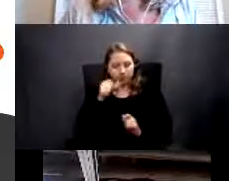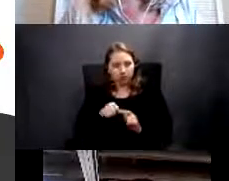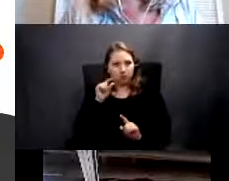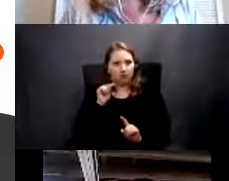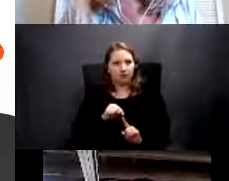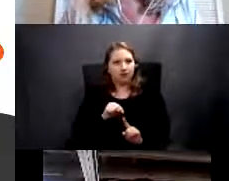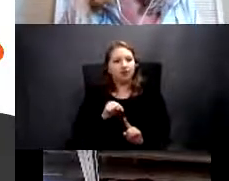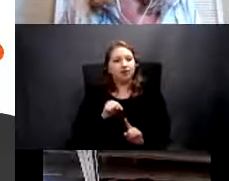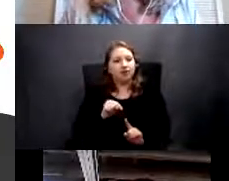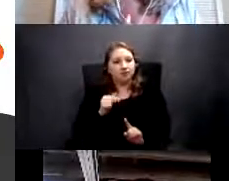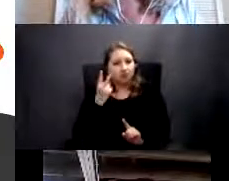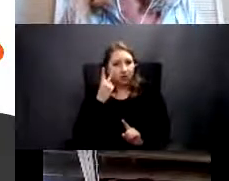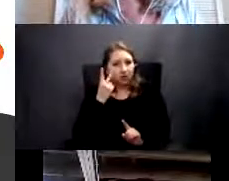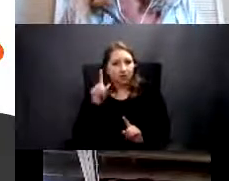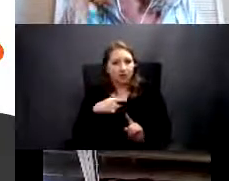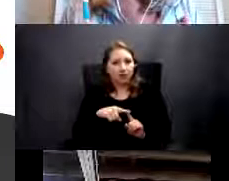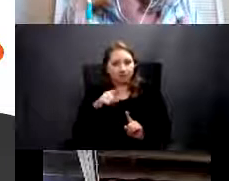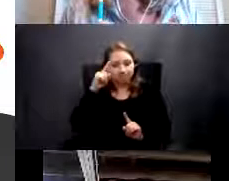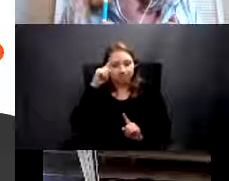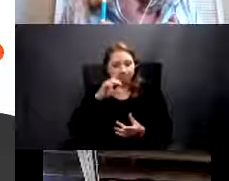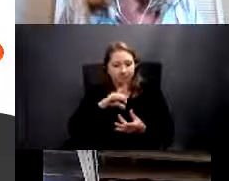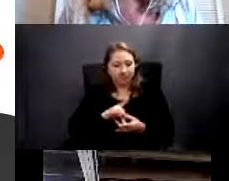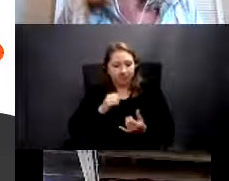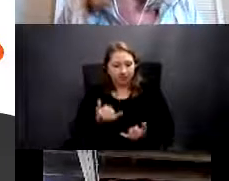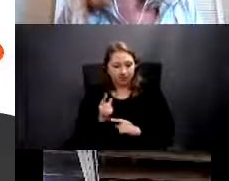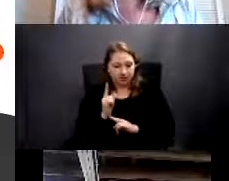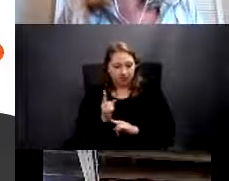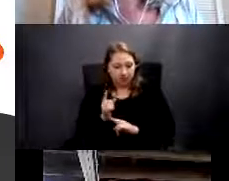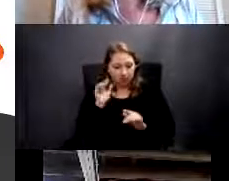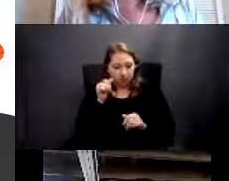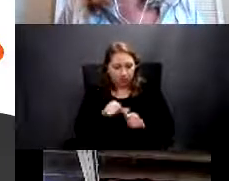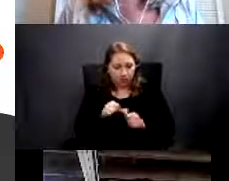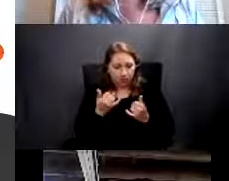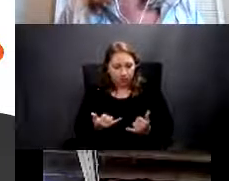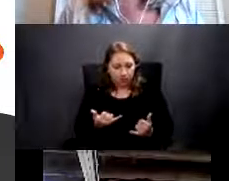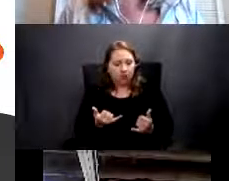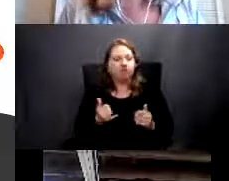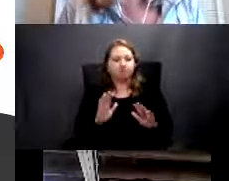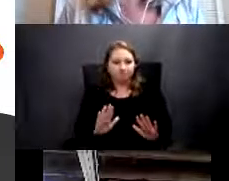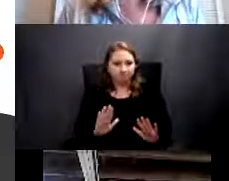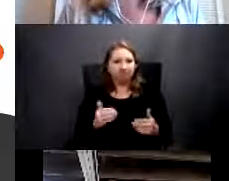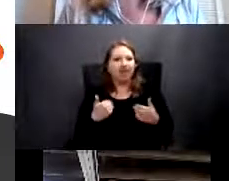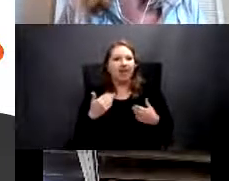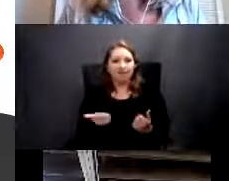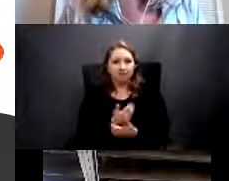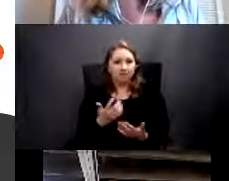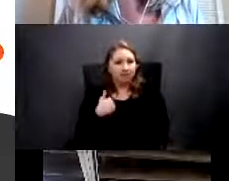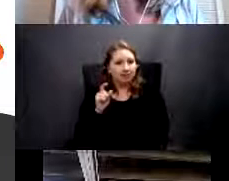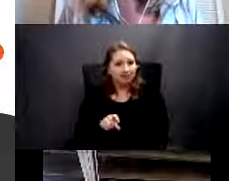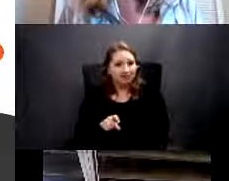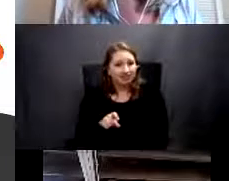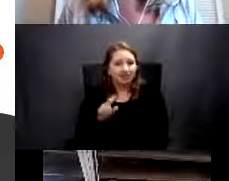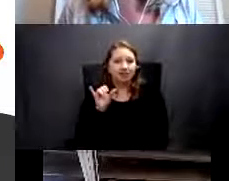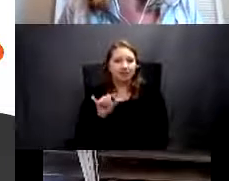found is when I come back to this moment, I always have everything I need. And that's been my